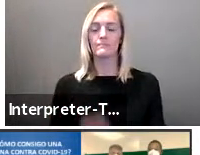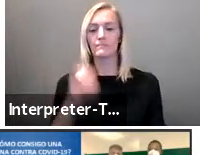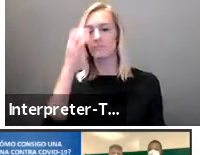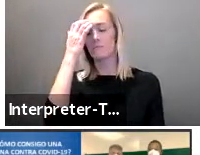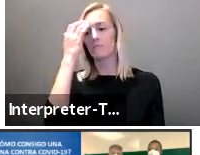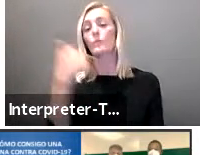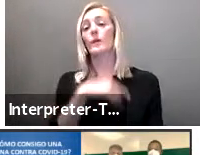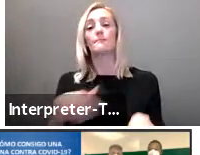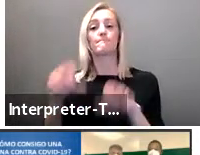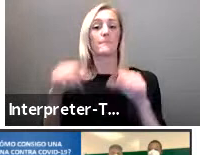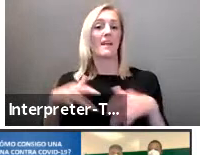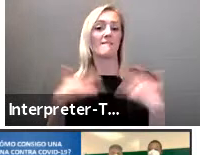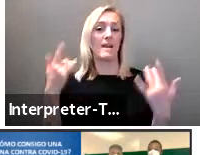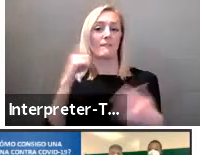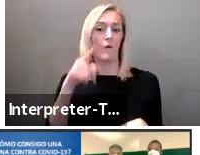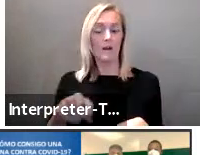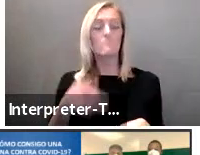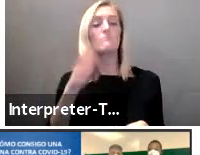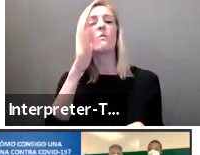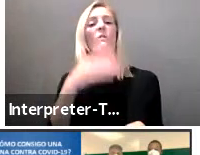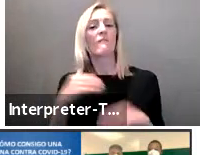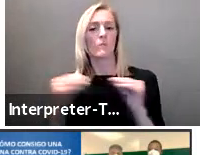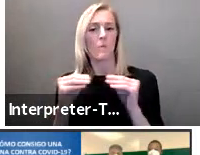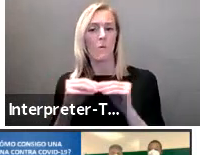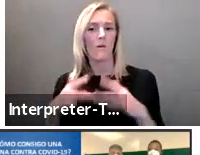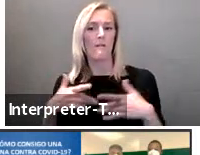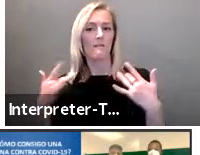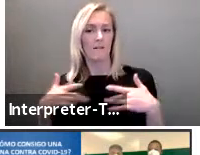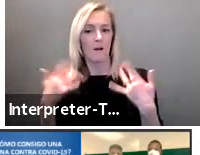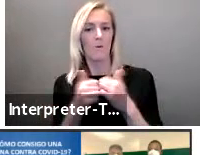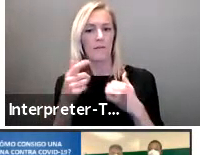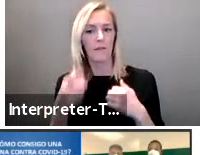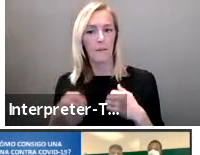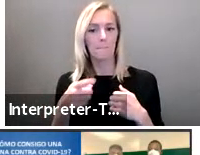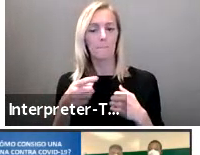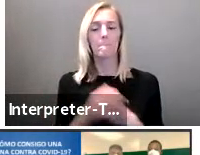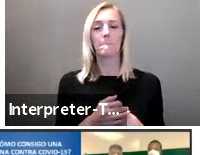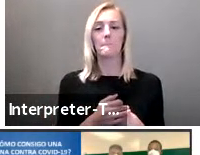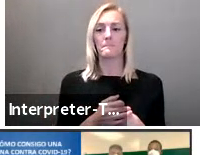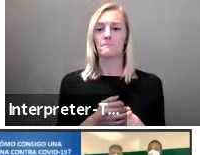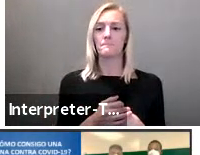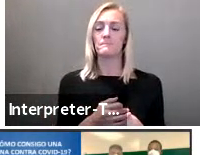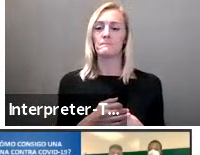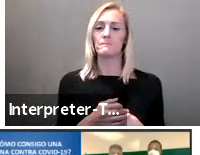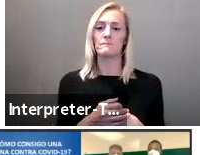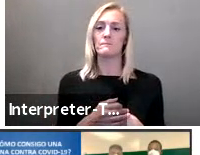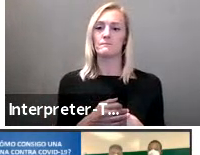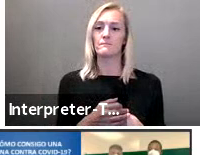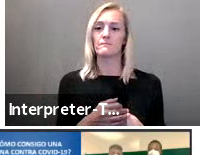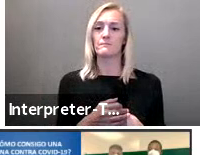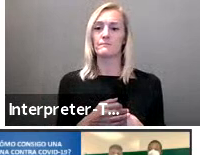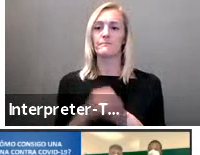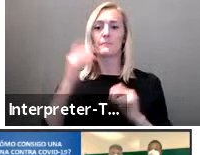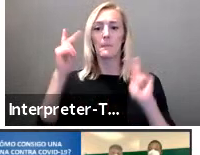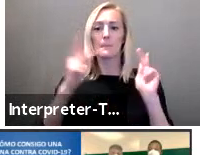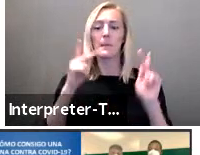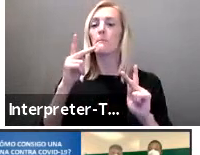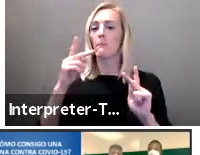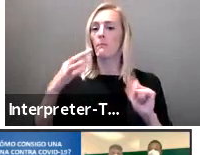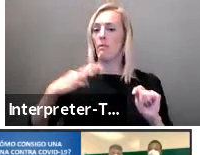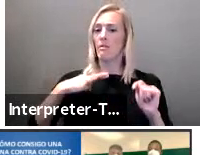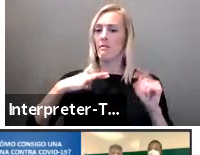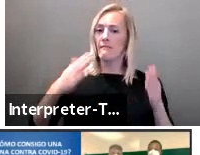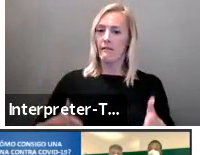him. We're going to be working other events with him and that sort of thing, putting people that are actually volunteering